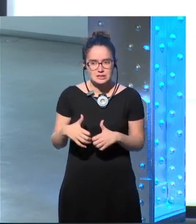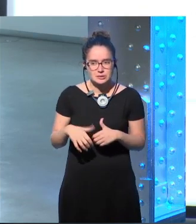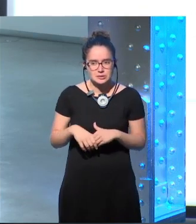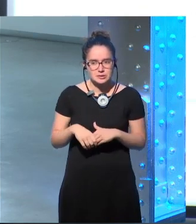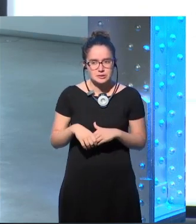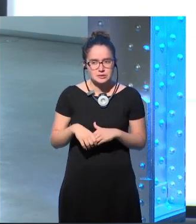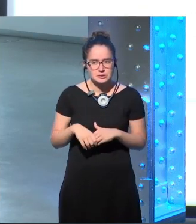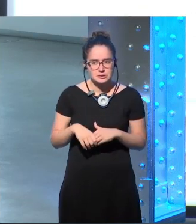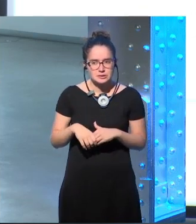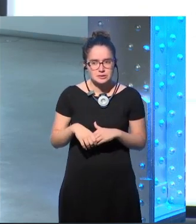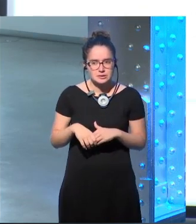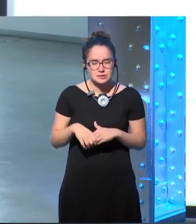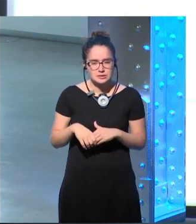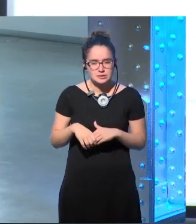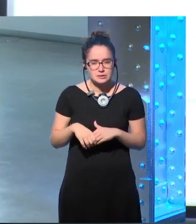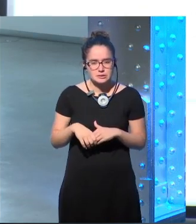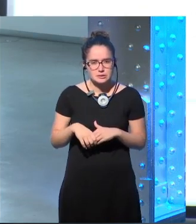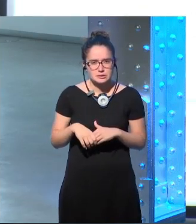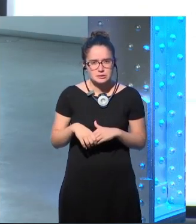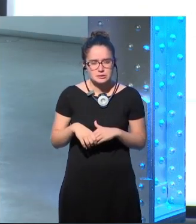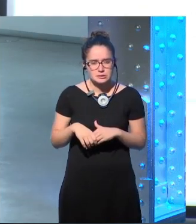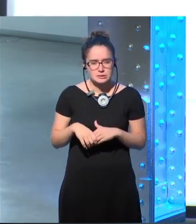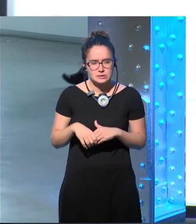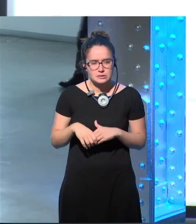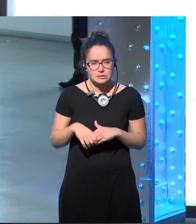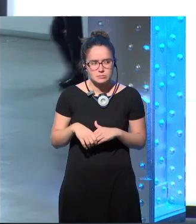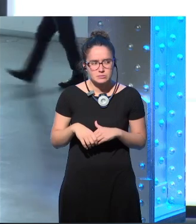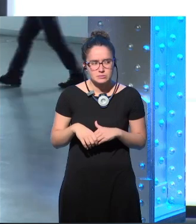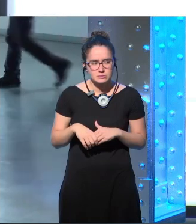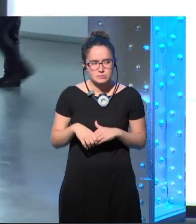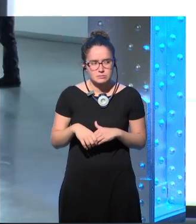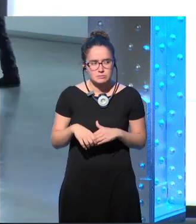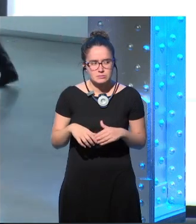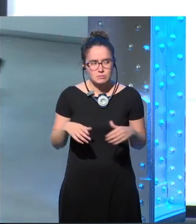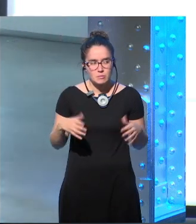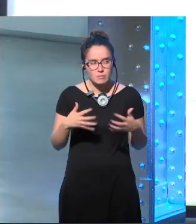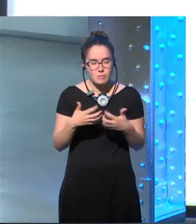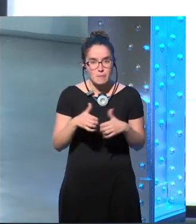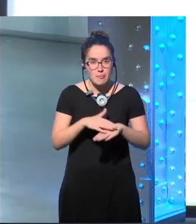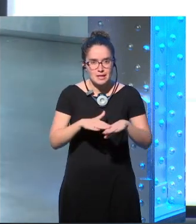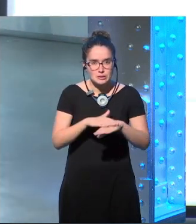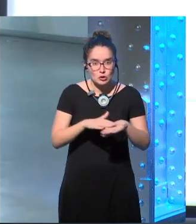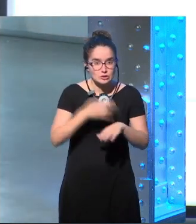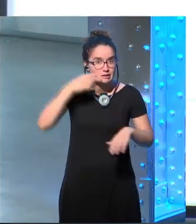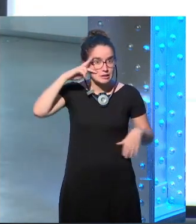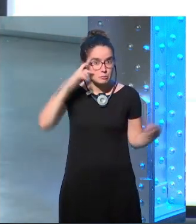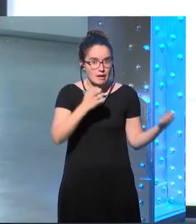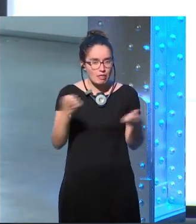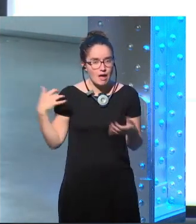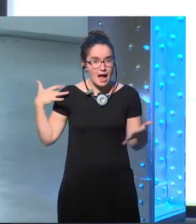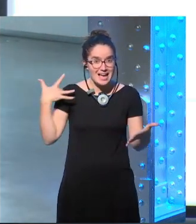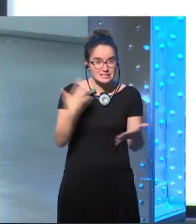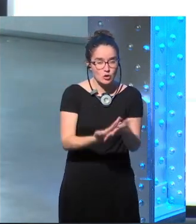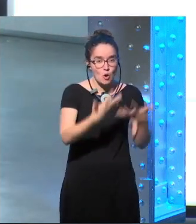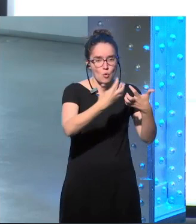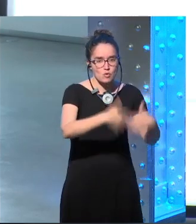the identifier that these are the best symphonies, right? On the basis of that algorithm would never arrive at Stravinsky or